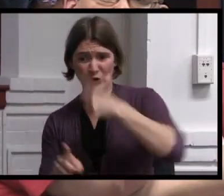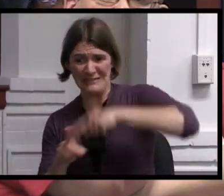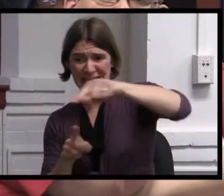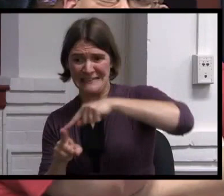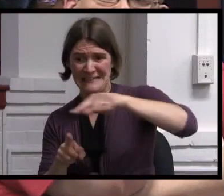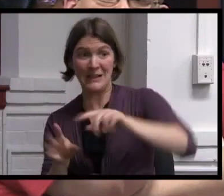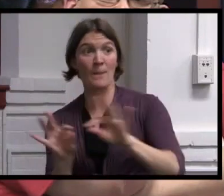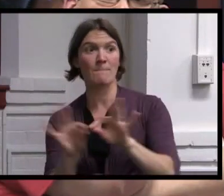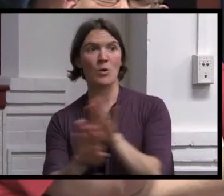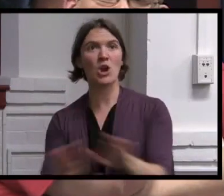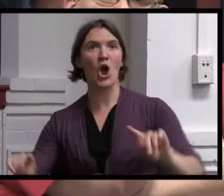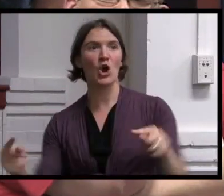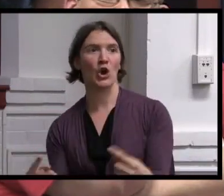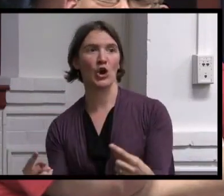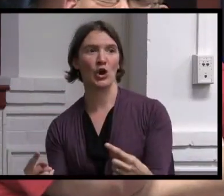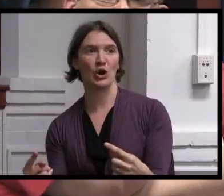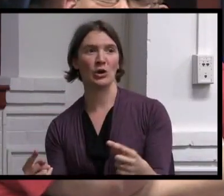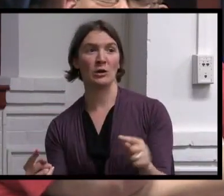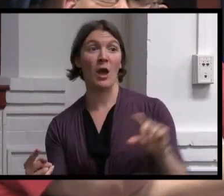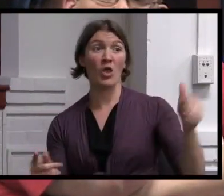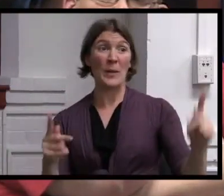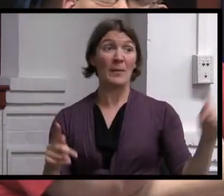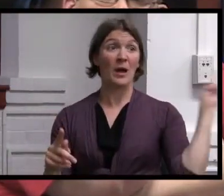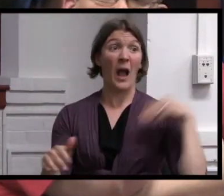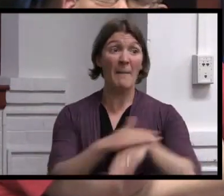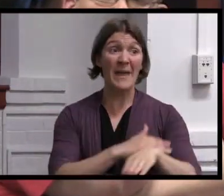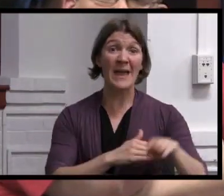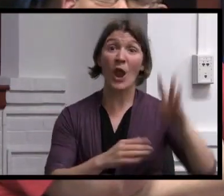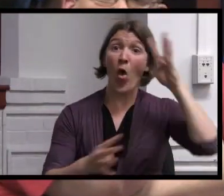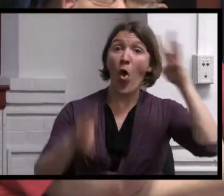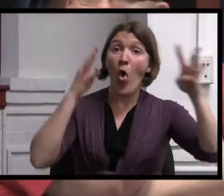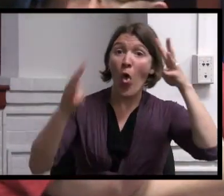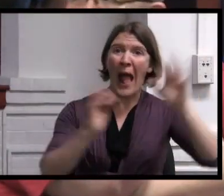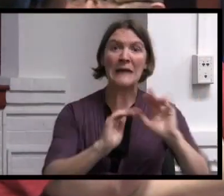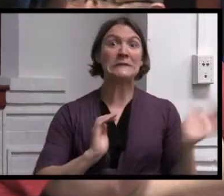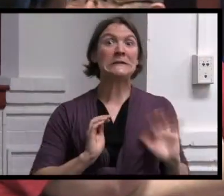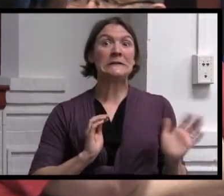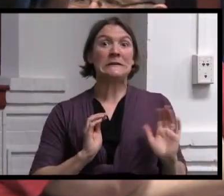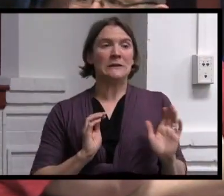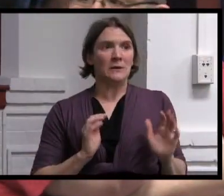hurt. I do not see that level of concern.